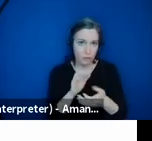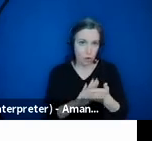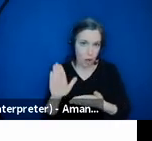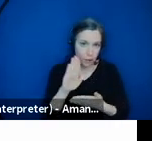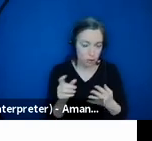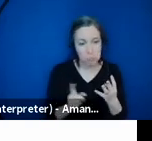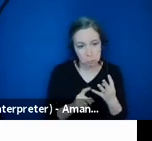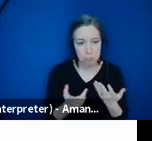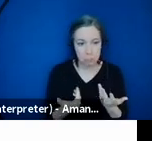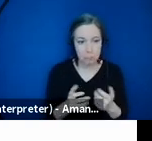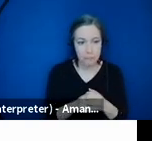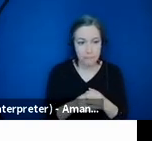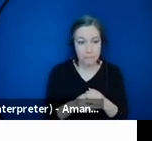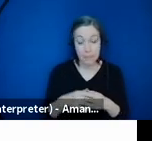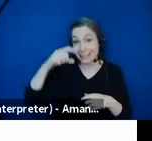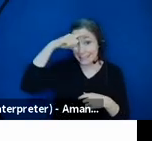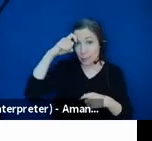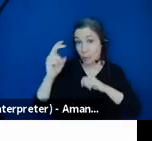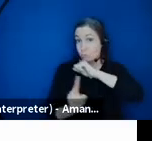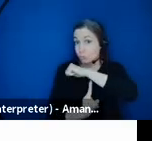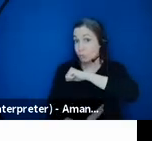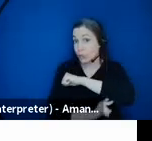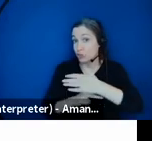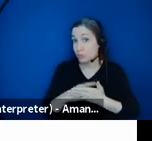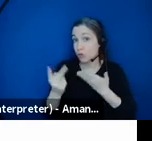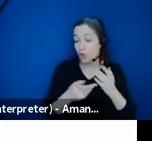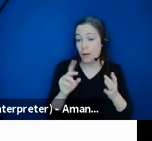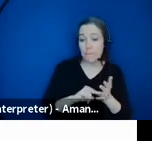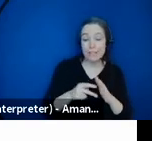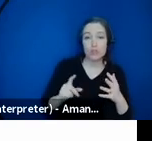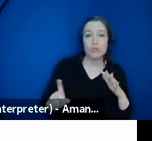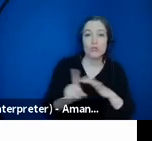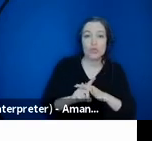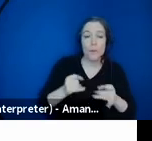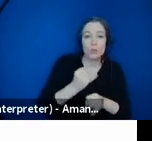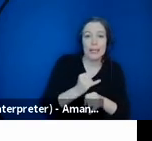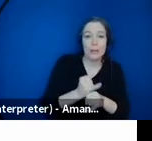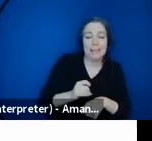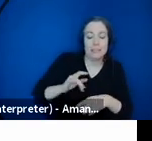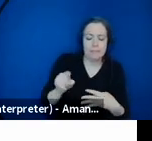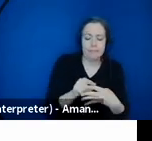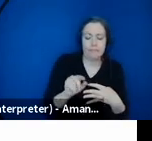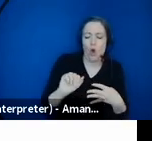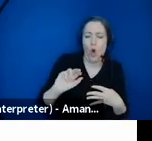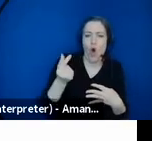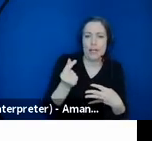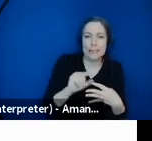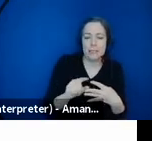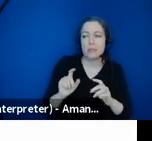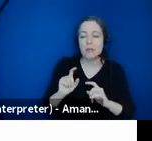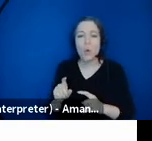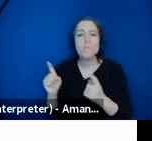bridge program attached to this so you'll actually come to campus in early August and complete a class. So you'll get to meet faculty and